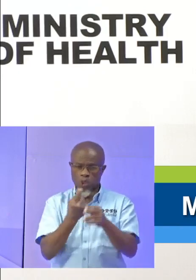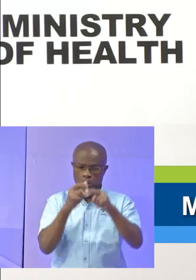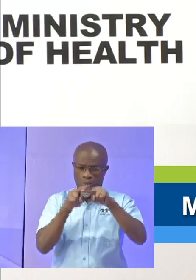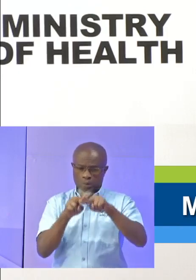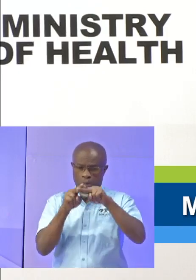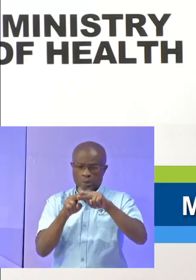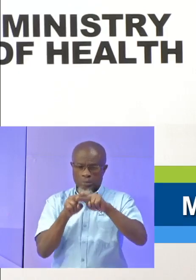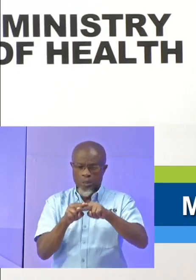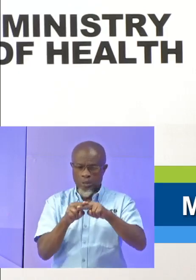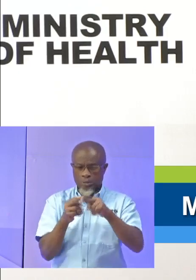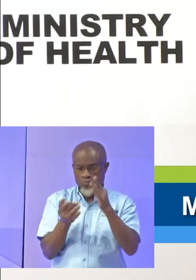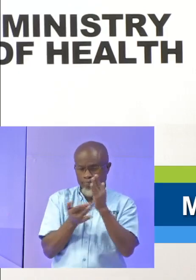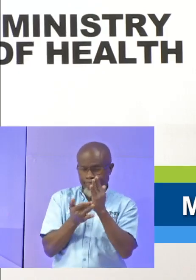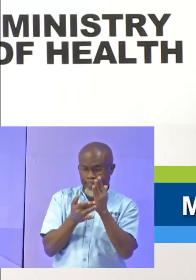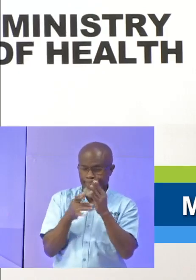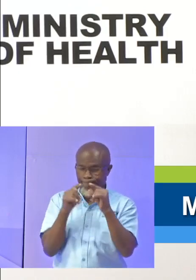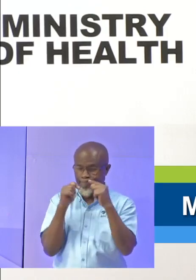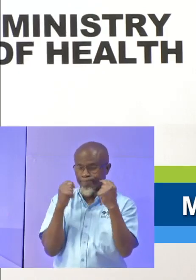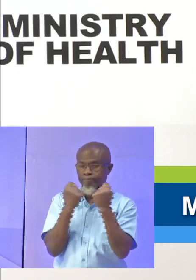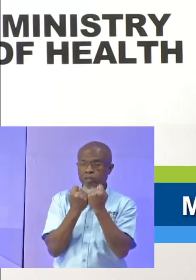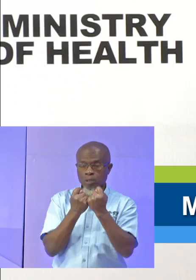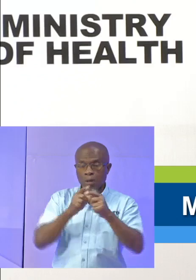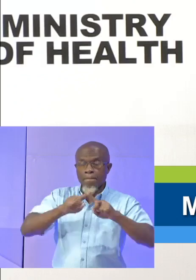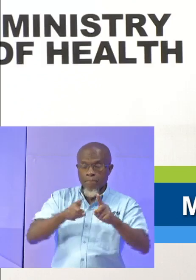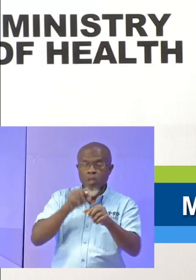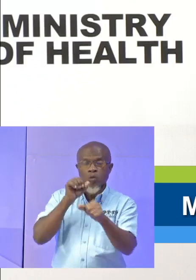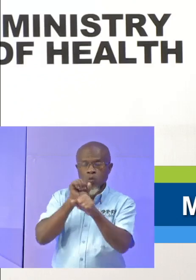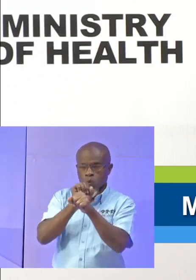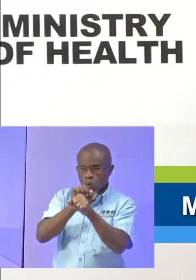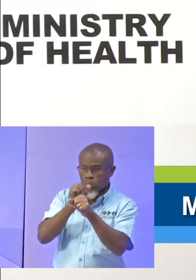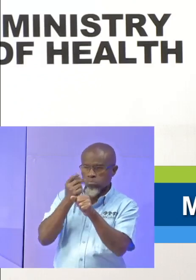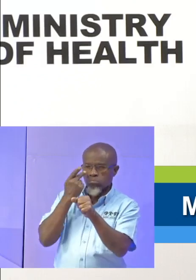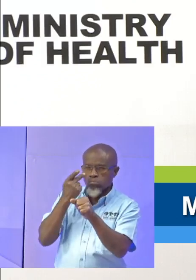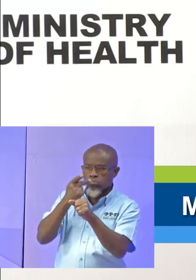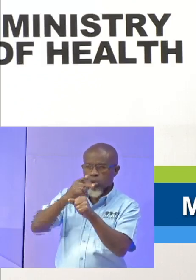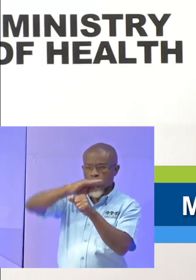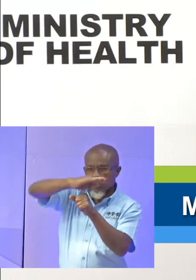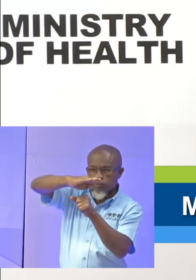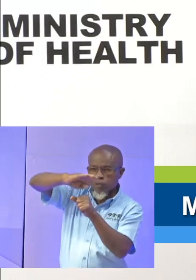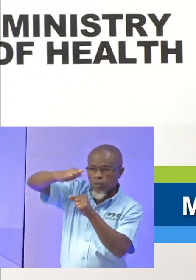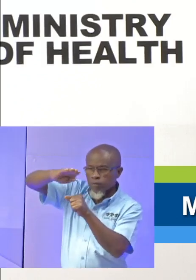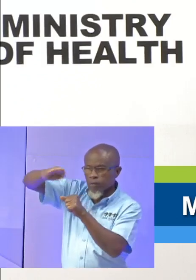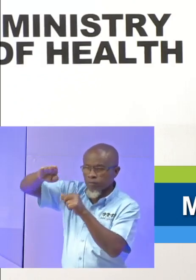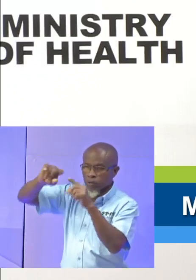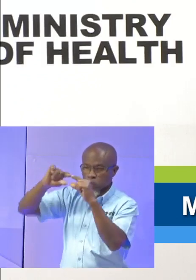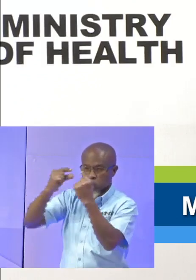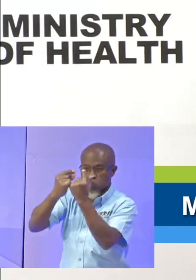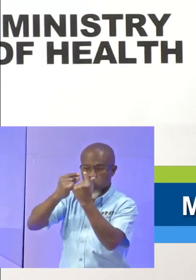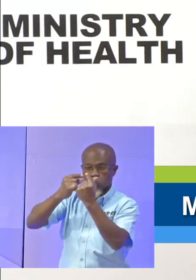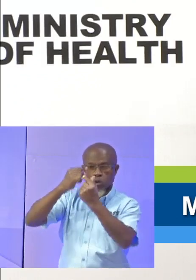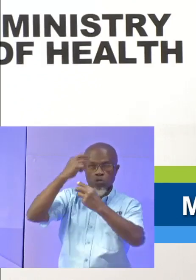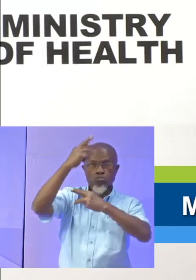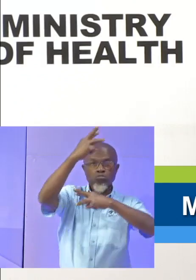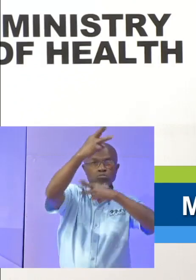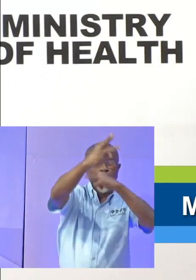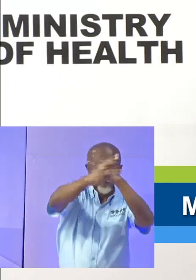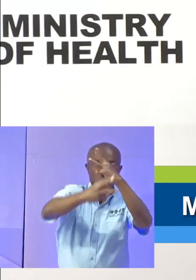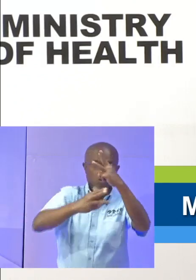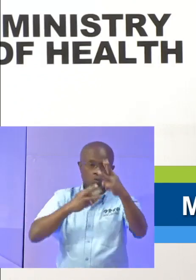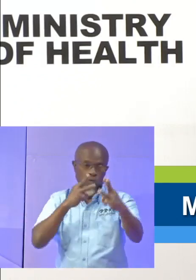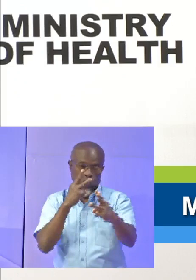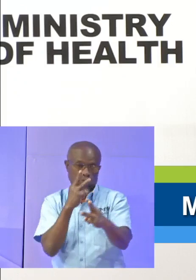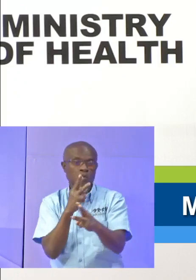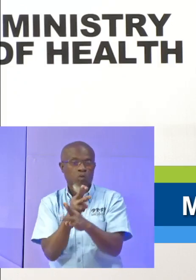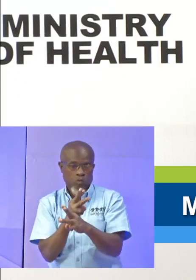with groups of regulators from around the world. So on the EUL, you will see National Regulatory Authority